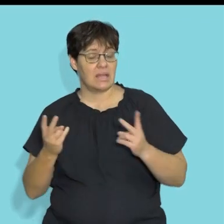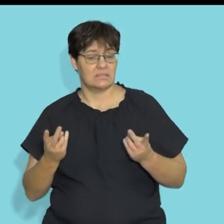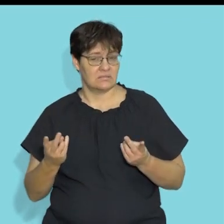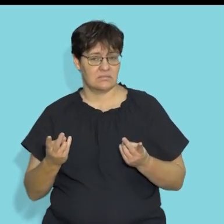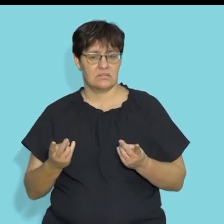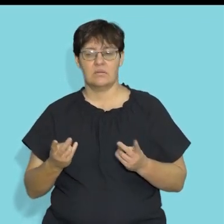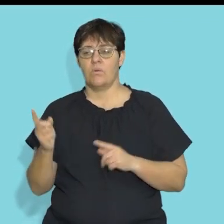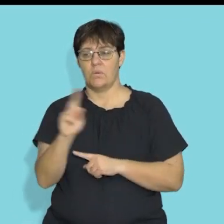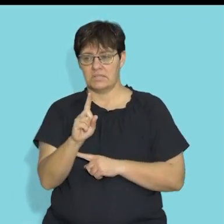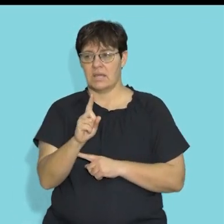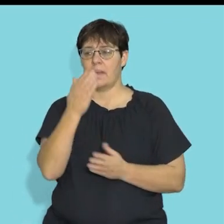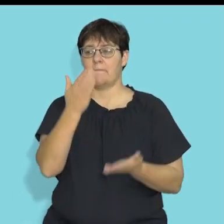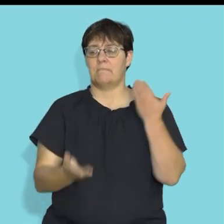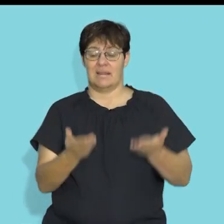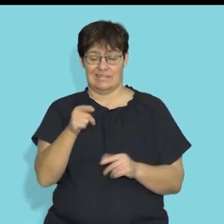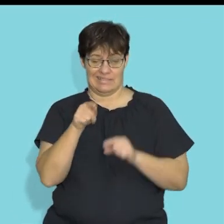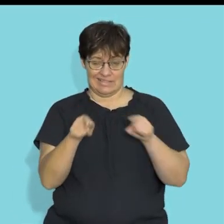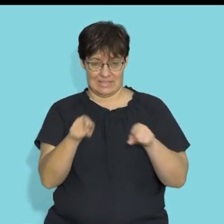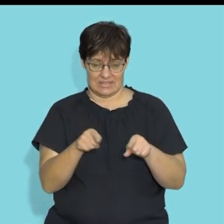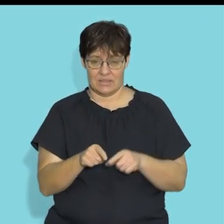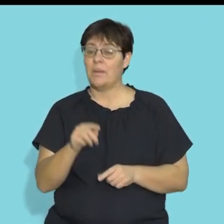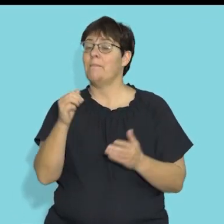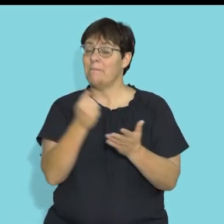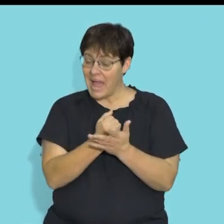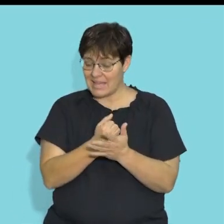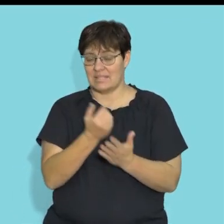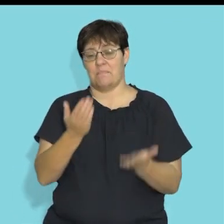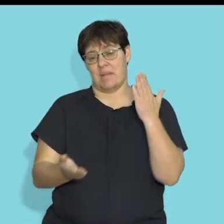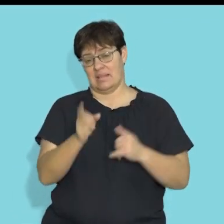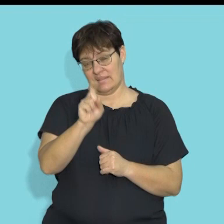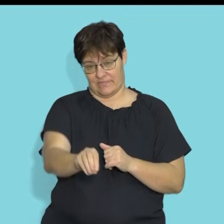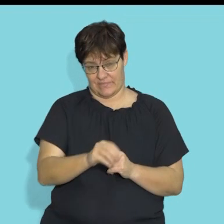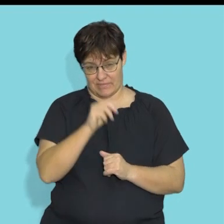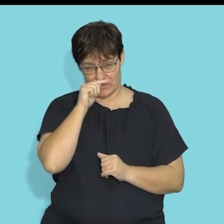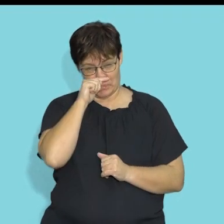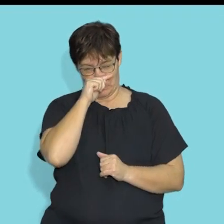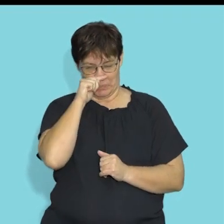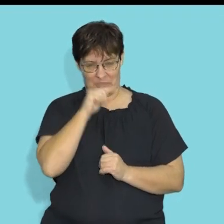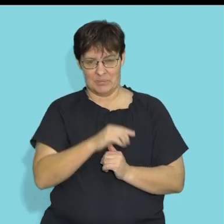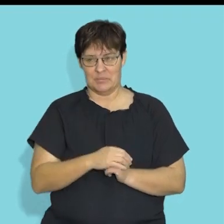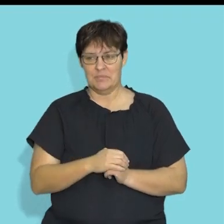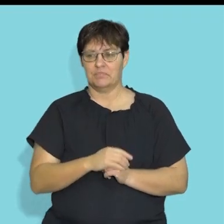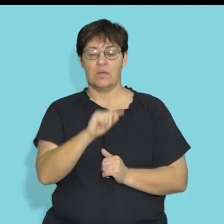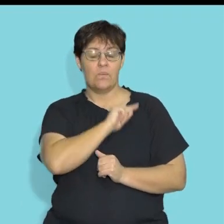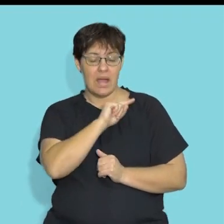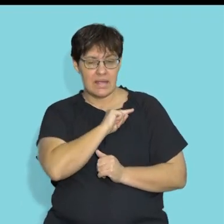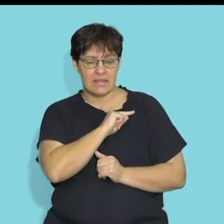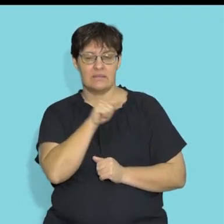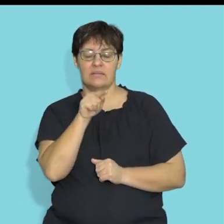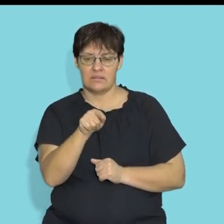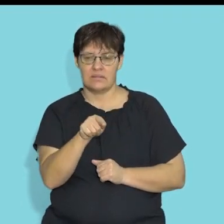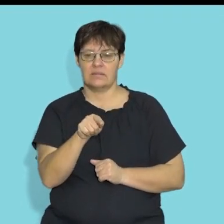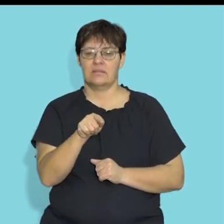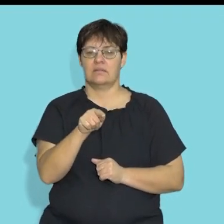prepared according to the following balanced equation. Remember, I said it's important to know the balanced equation because